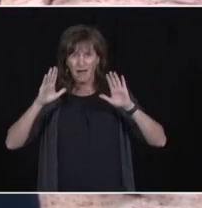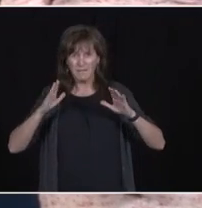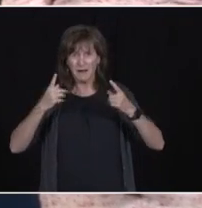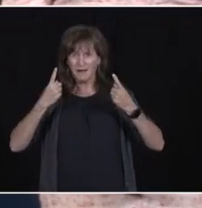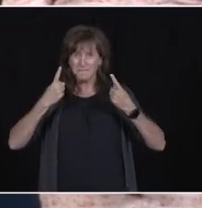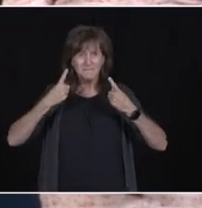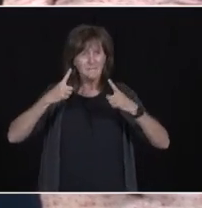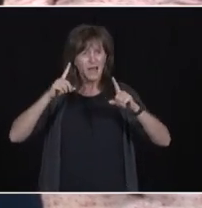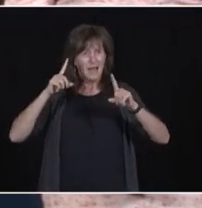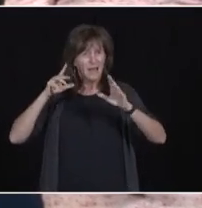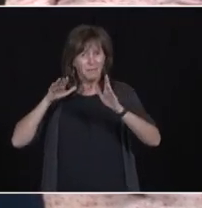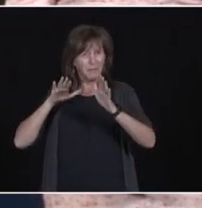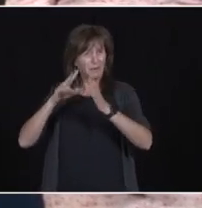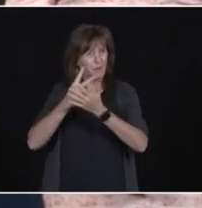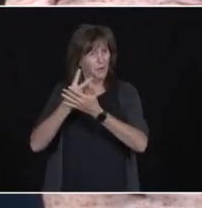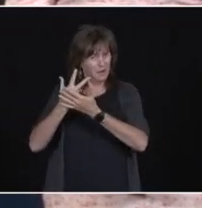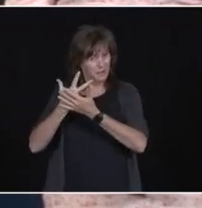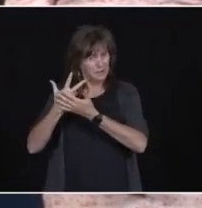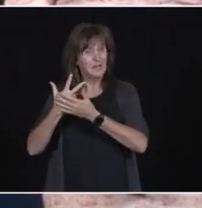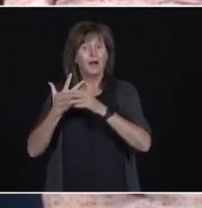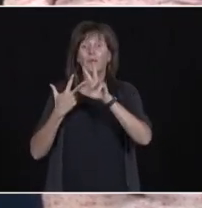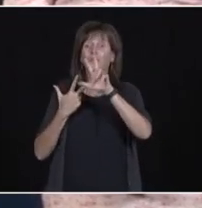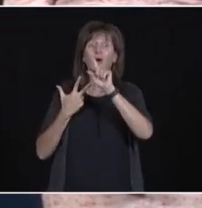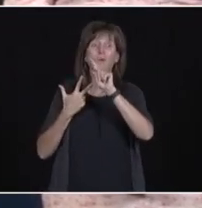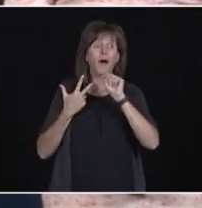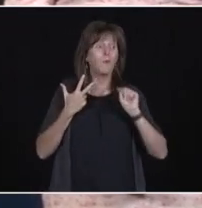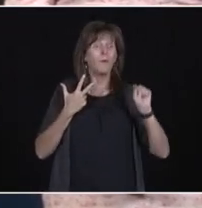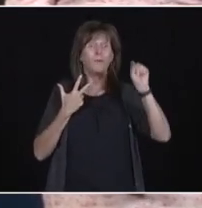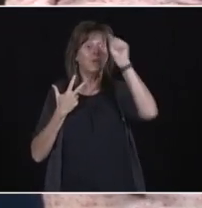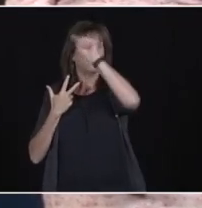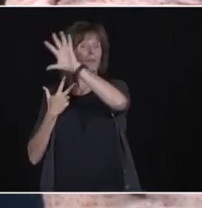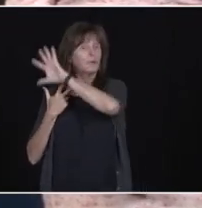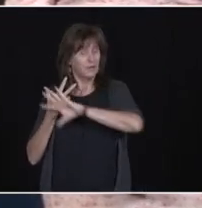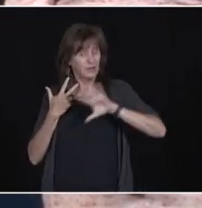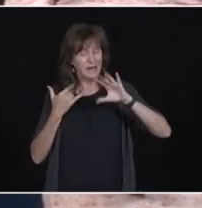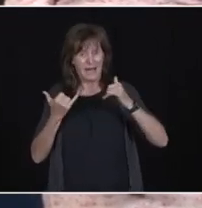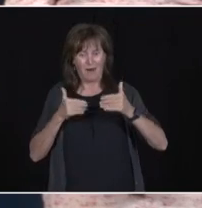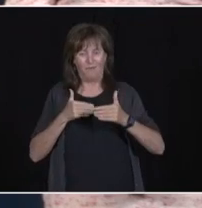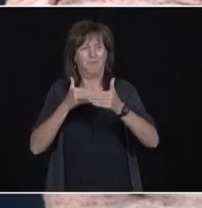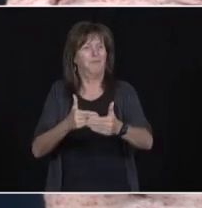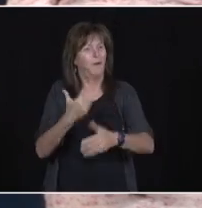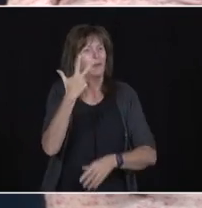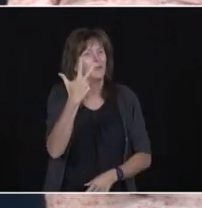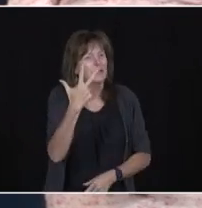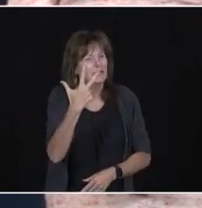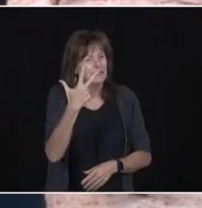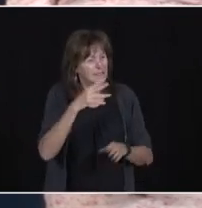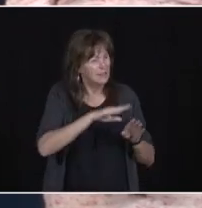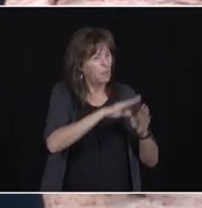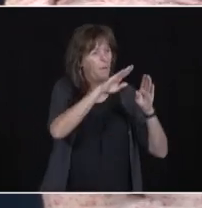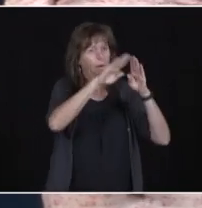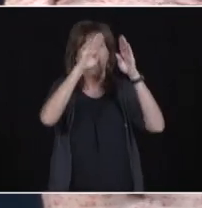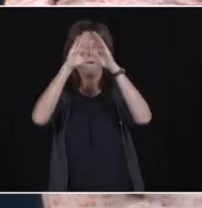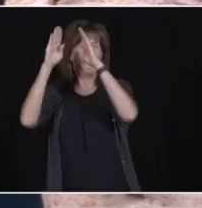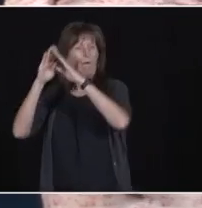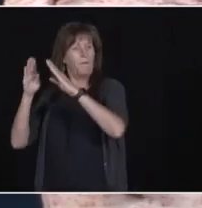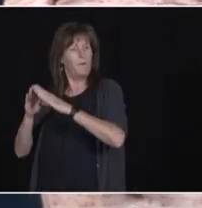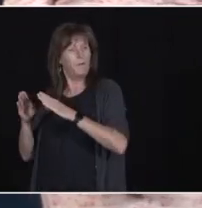stage 3 of reopening, allowing more businesses to open safely and more people to return to